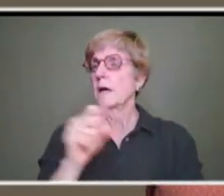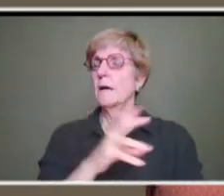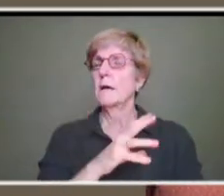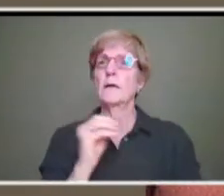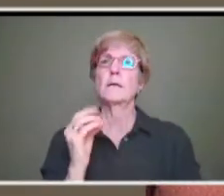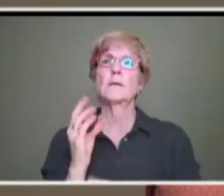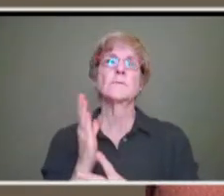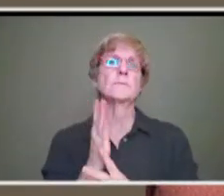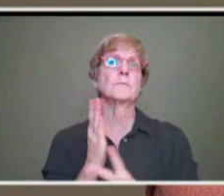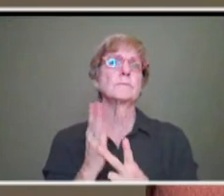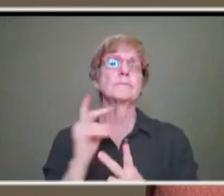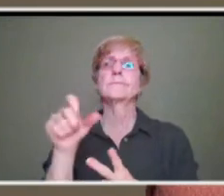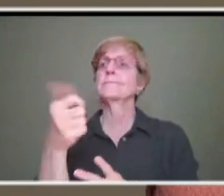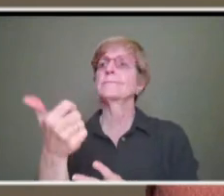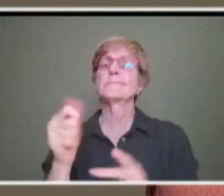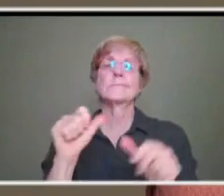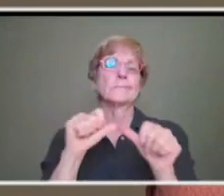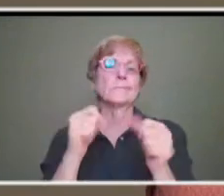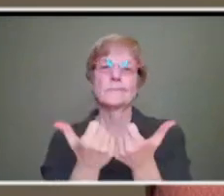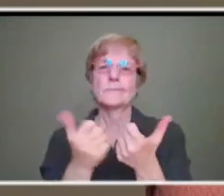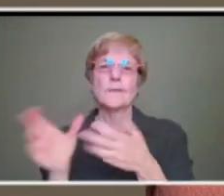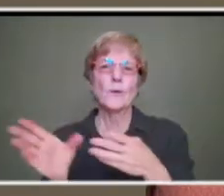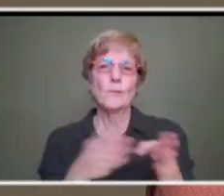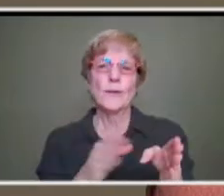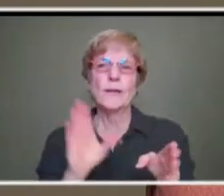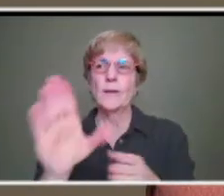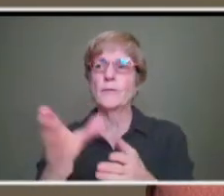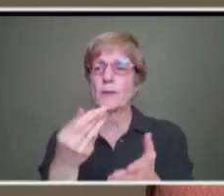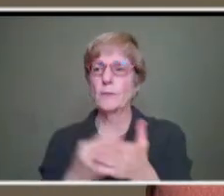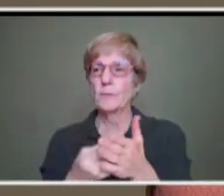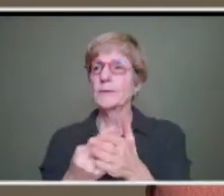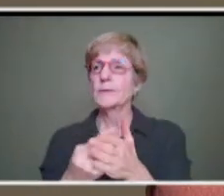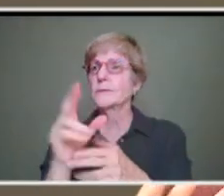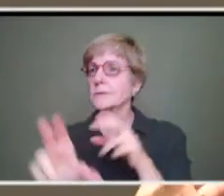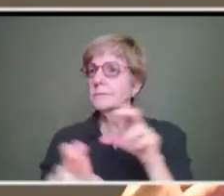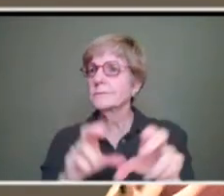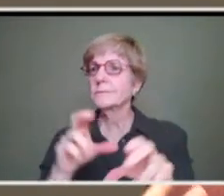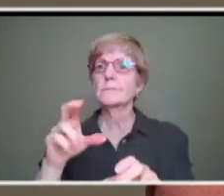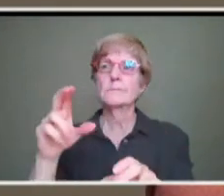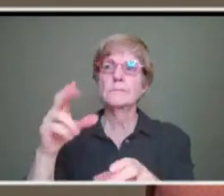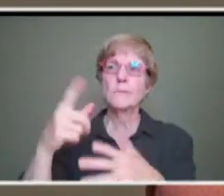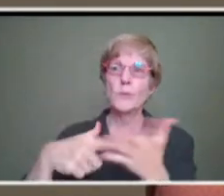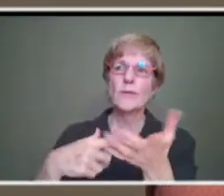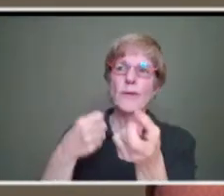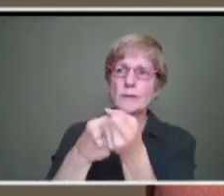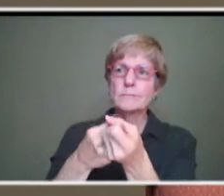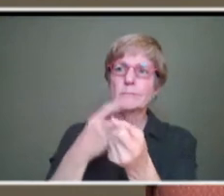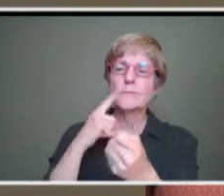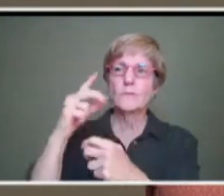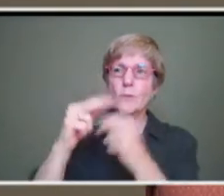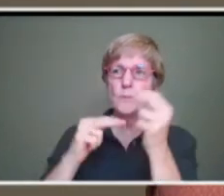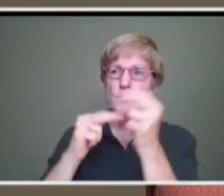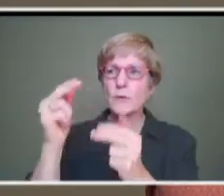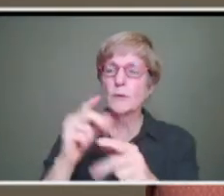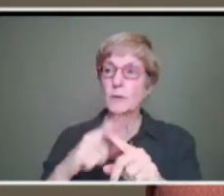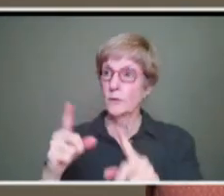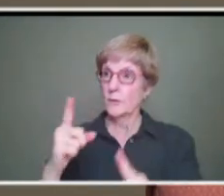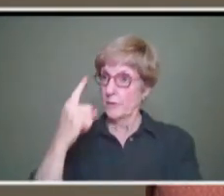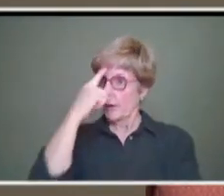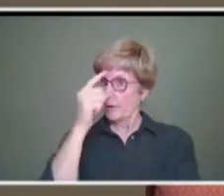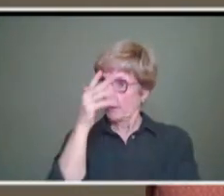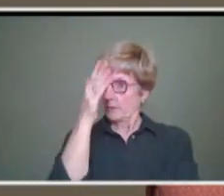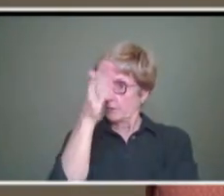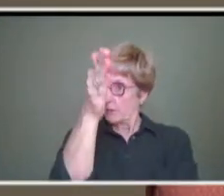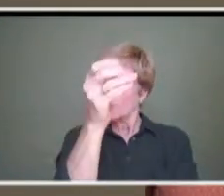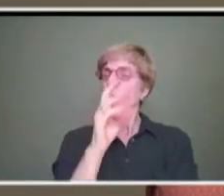other plan other agencies are planning their Capital needs project but do they actually look at Future state or do they only look at